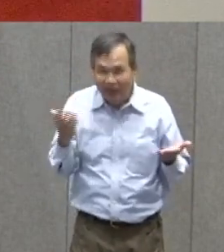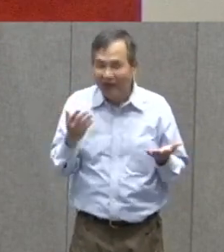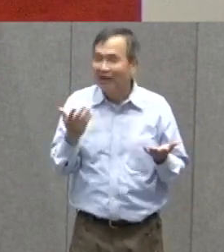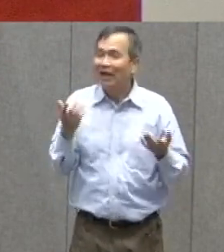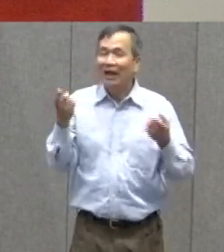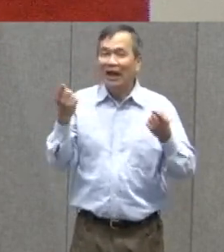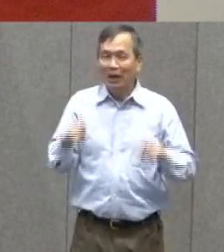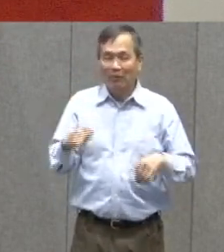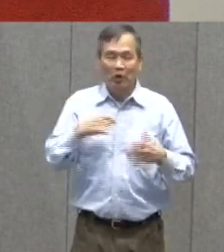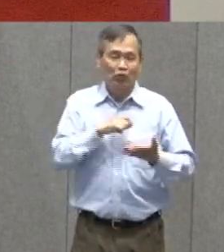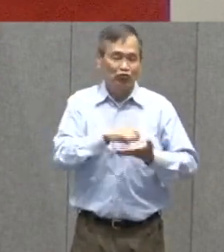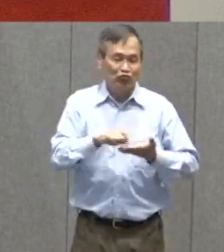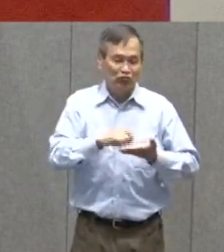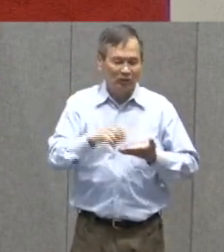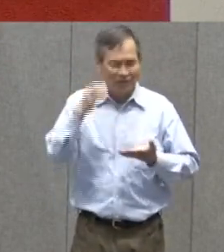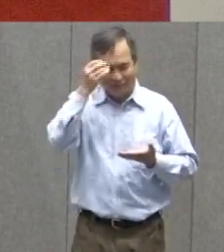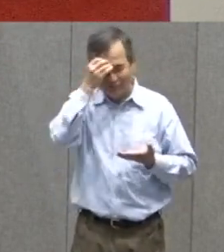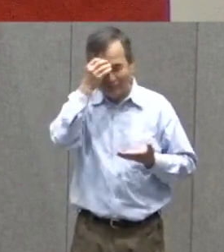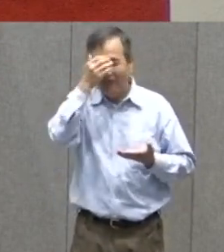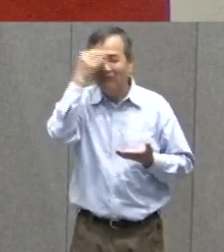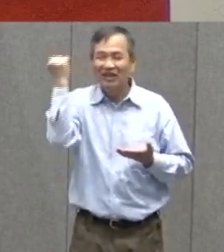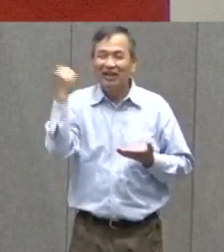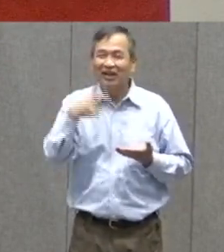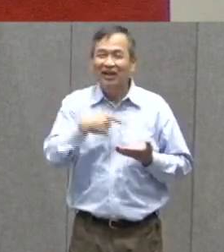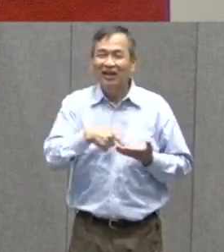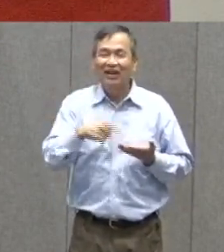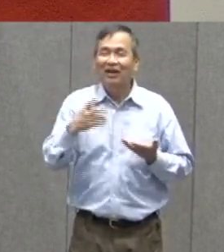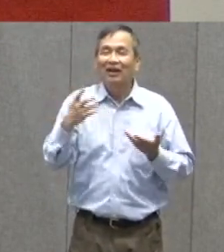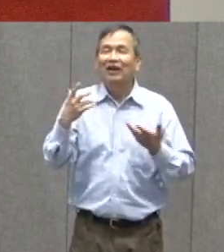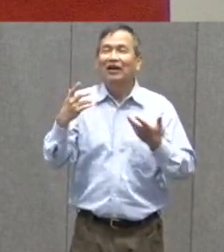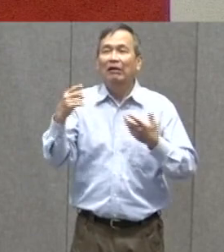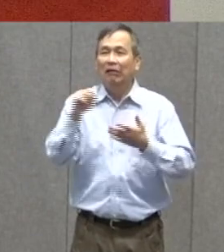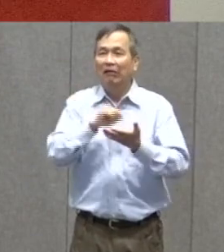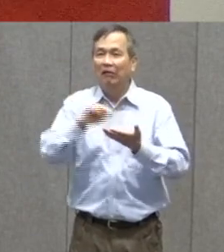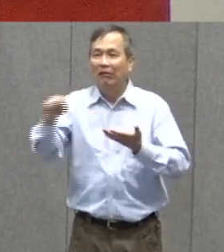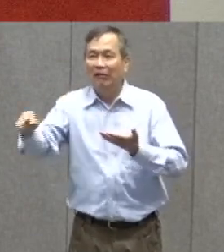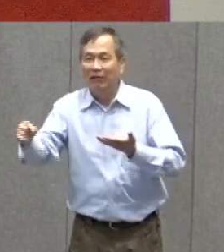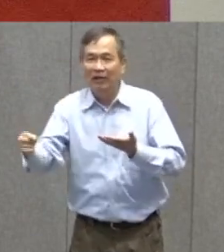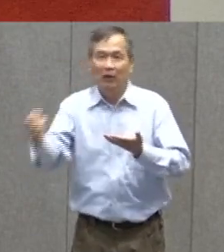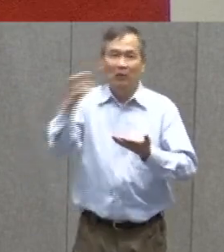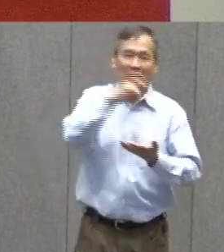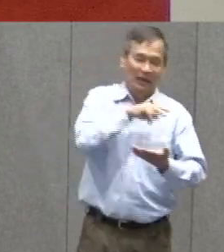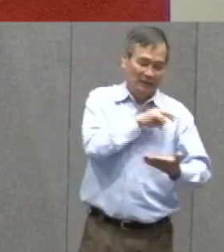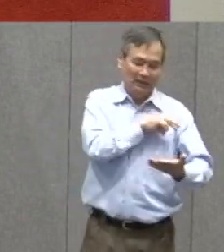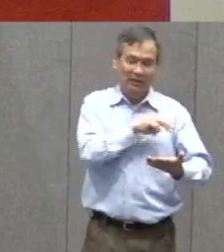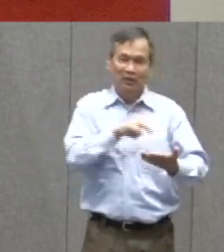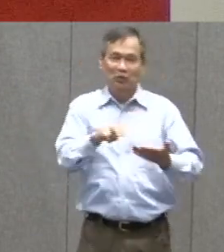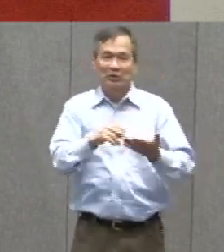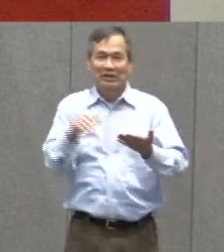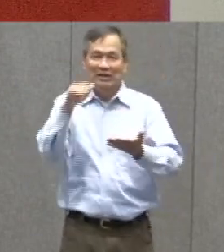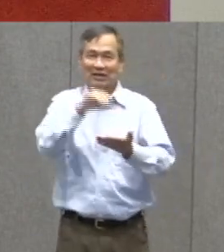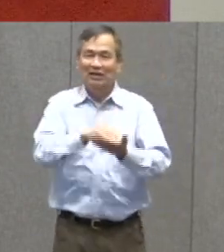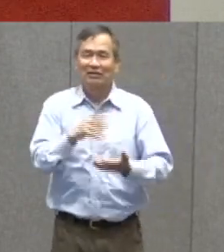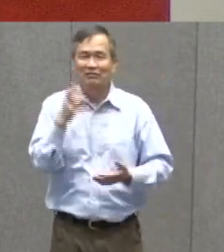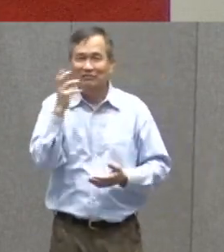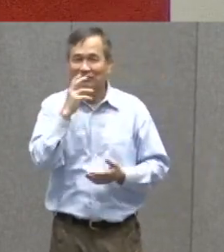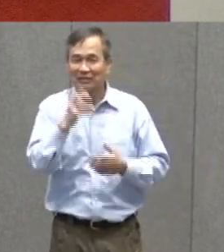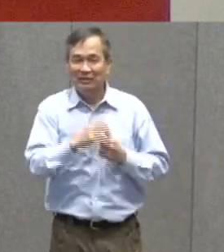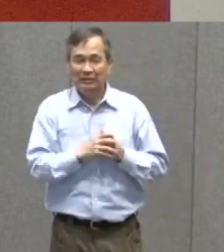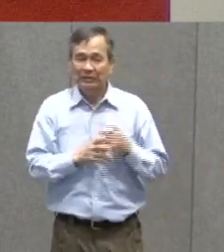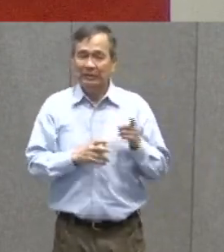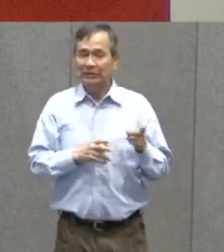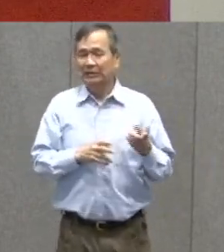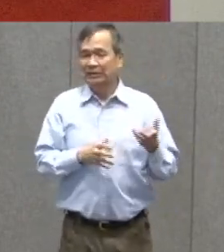oftentimes when I write, sometimes I forget. I read what I've written the day before, and I'm like, wow,